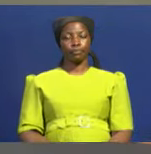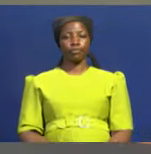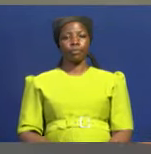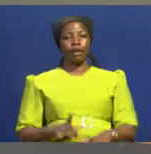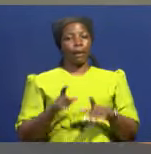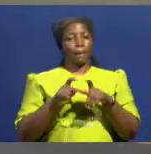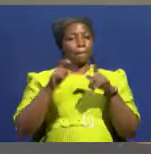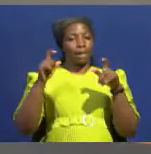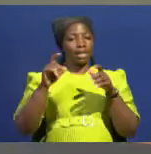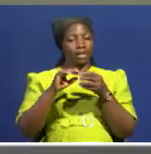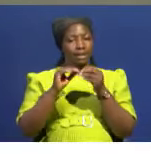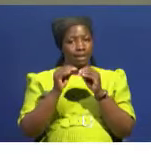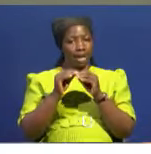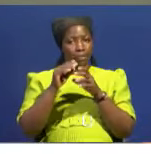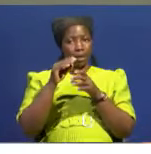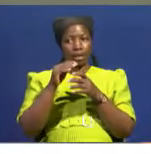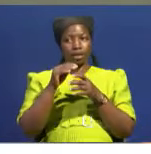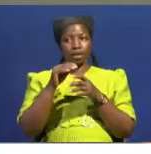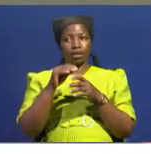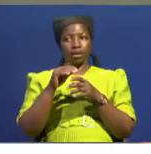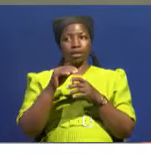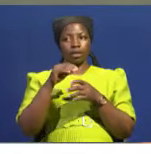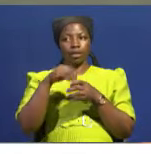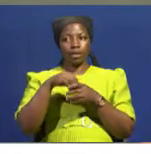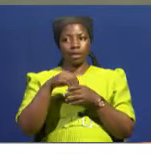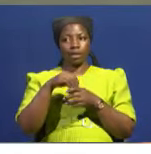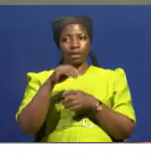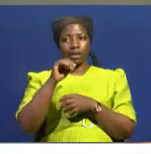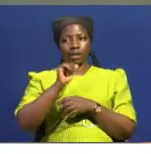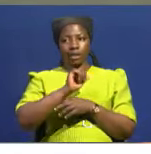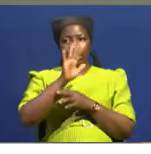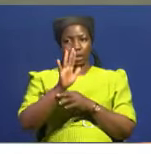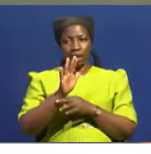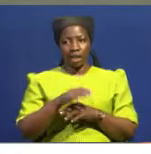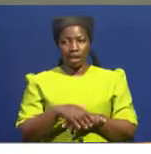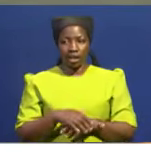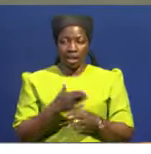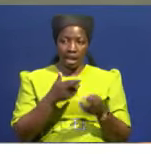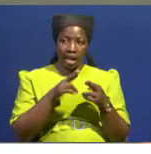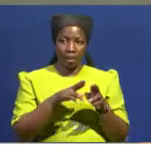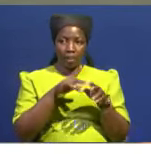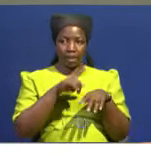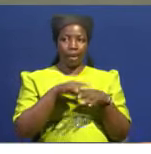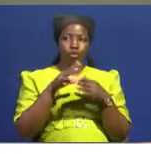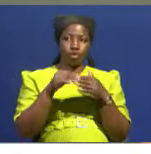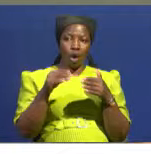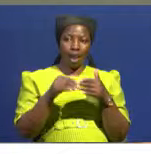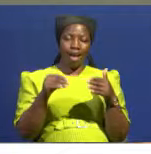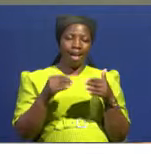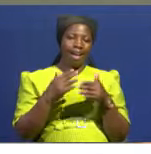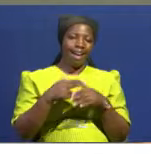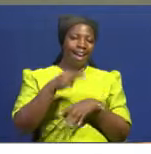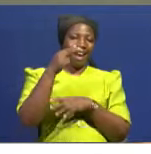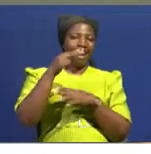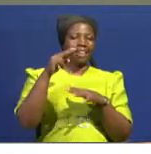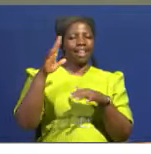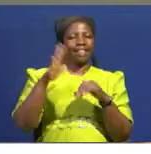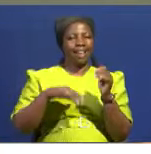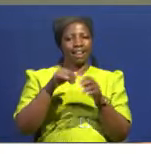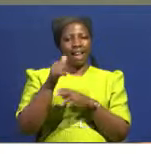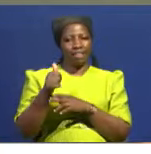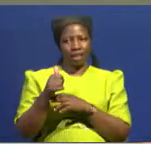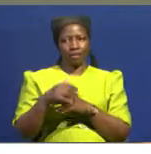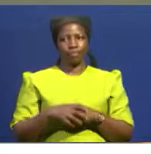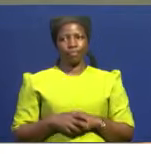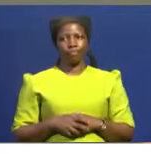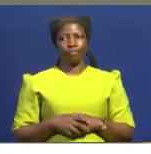Major indexes in Asia edged higher while the dollar rose against major currencies as investors positioned themselves for a Donald Trump